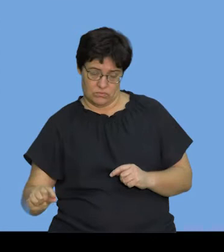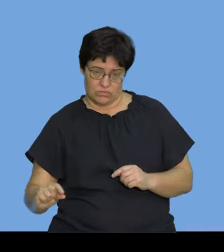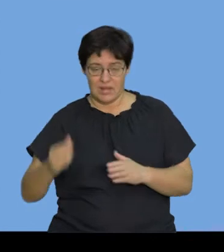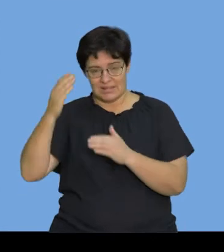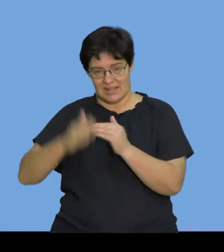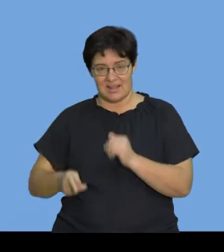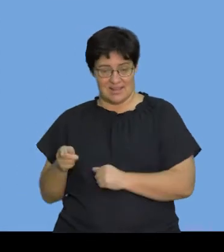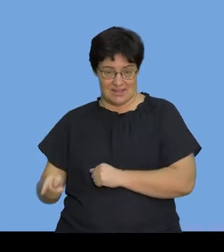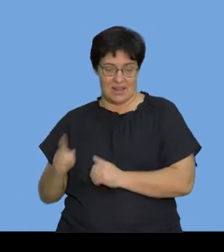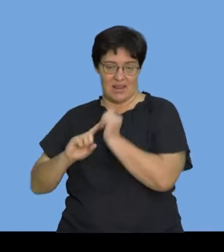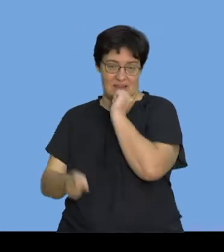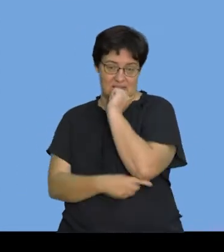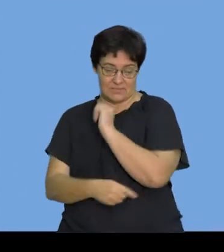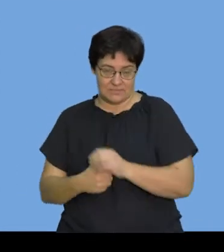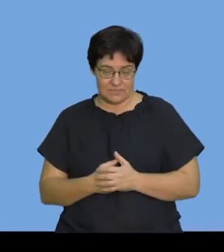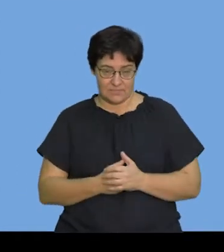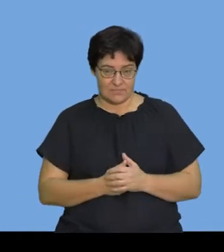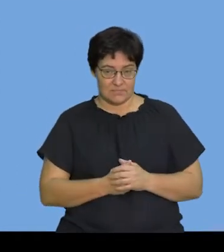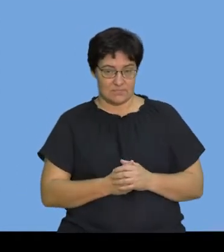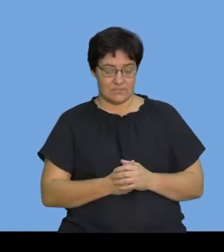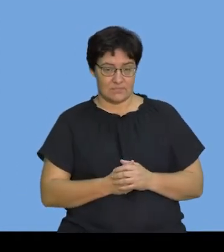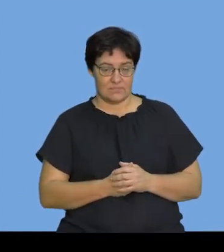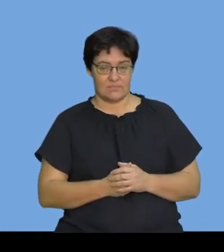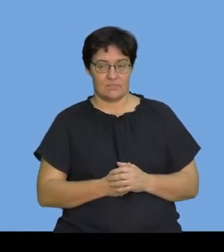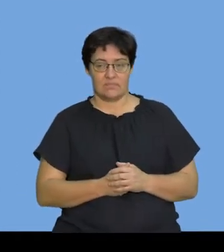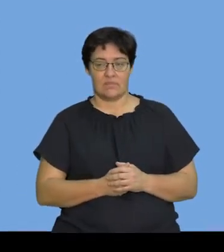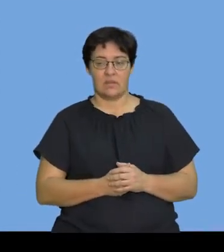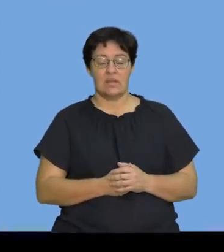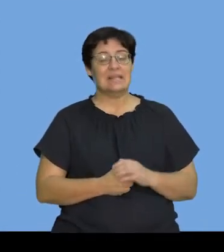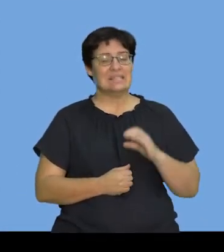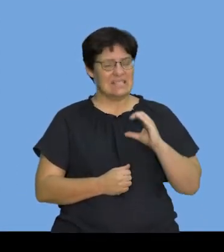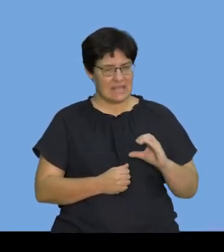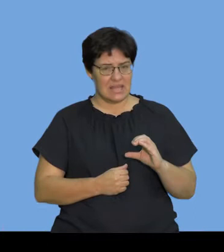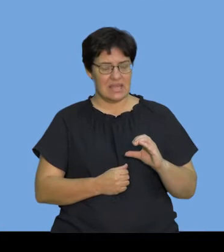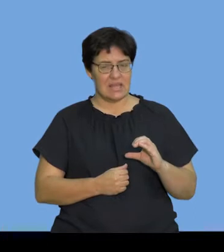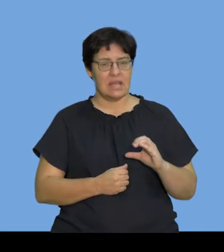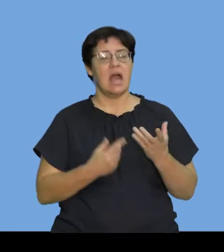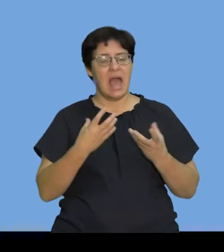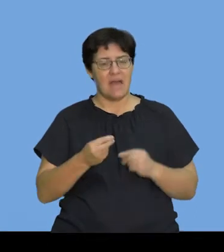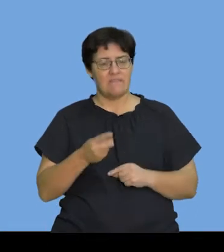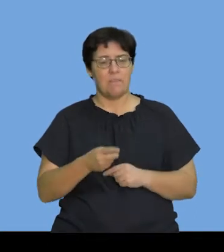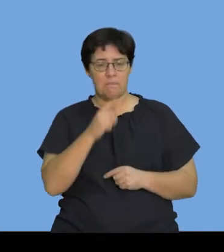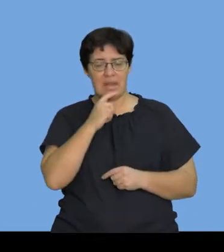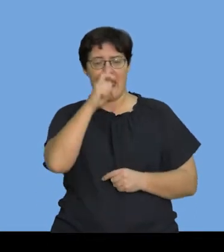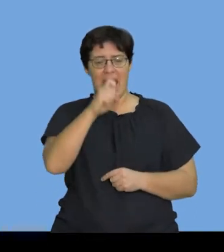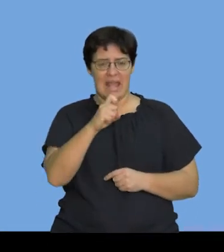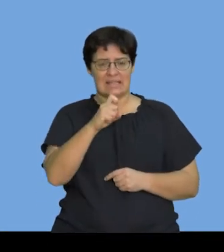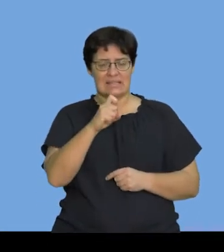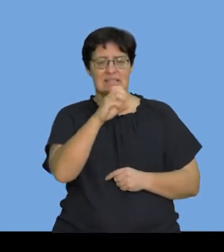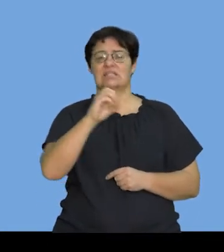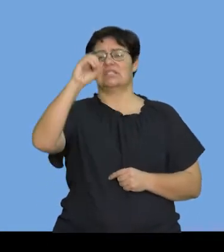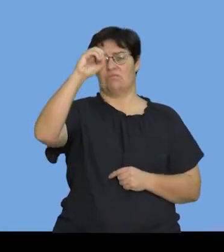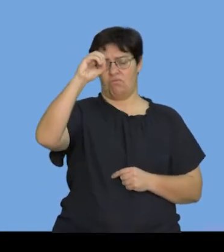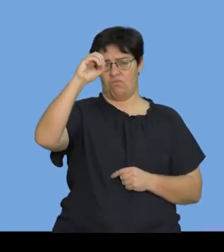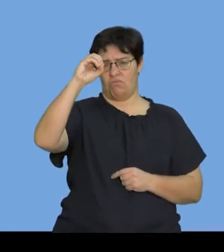you get to the last one. So see here, you know it does have an exponent, which is x is equal x to the